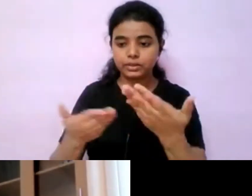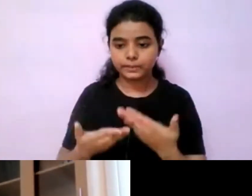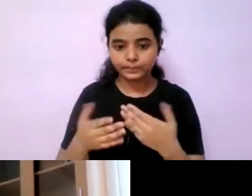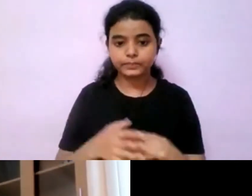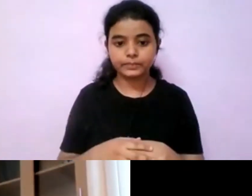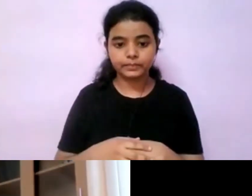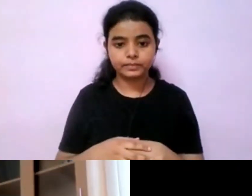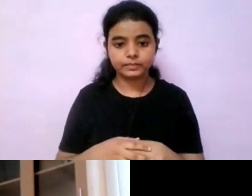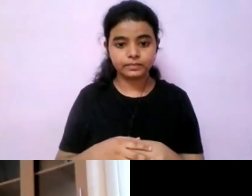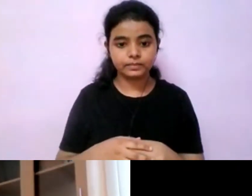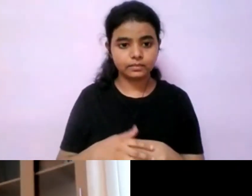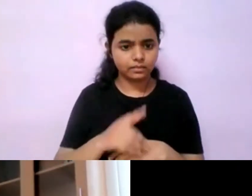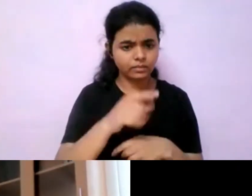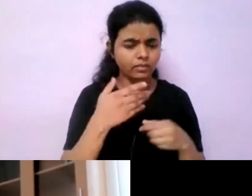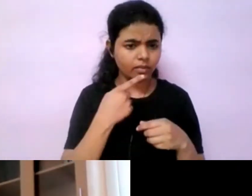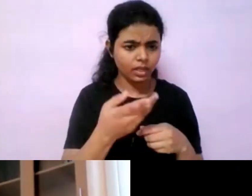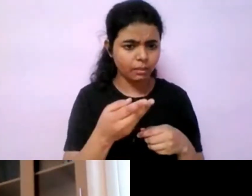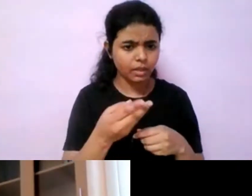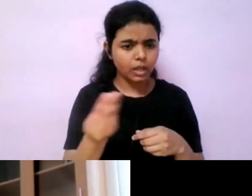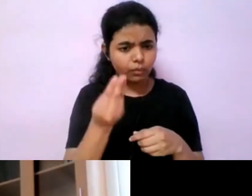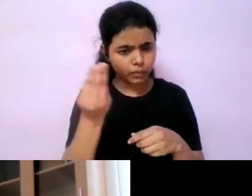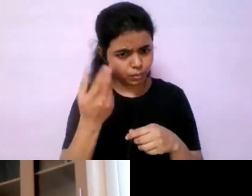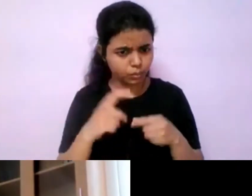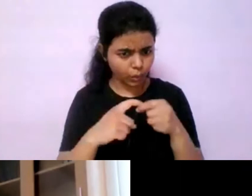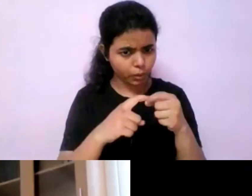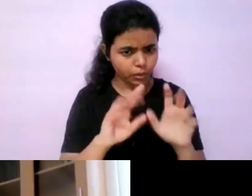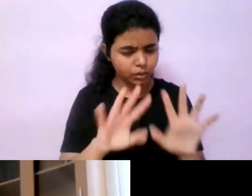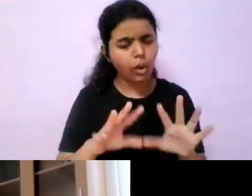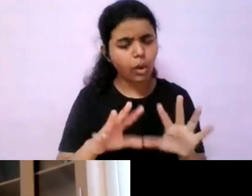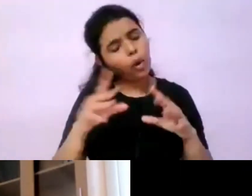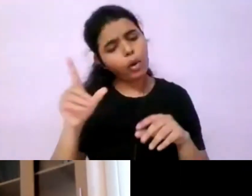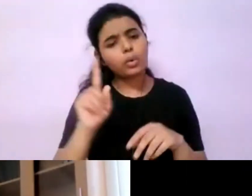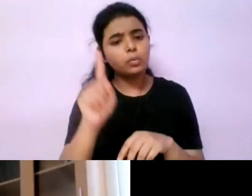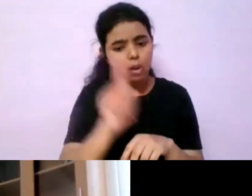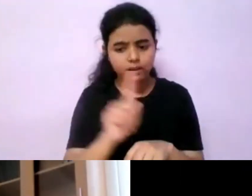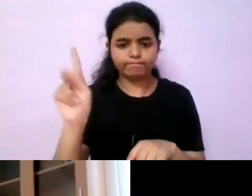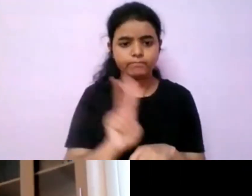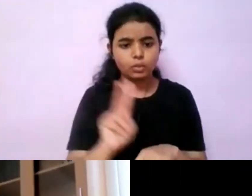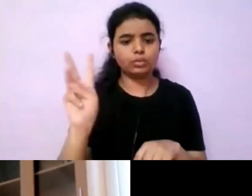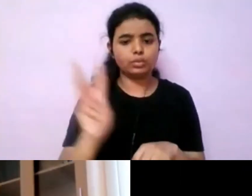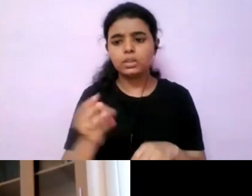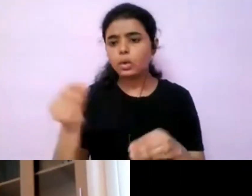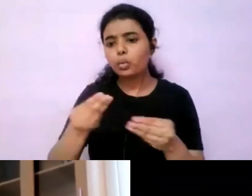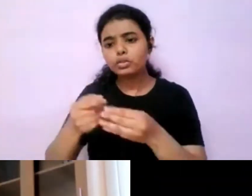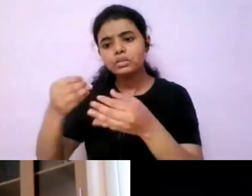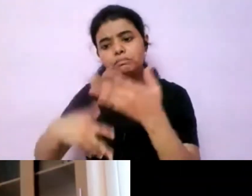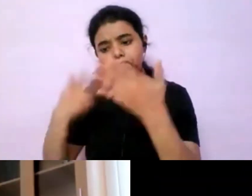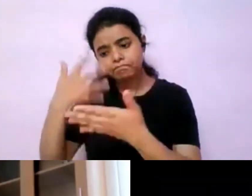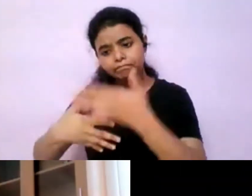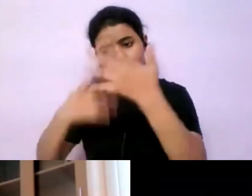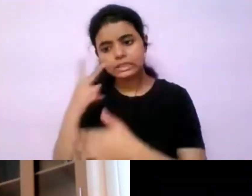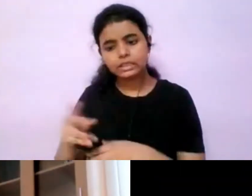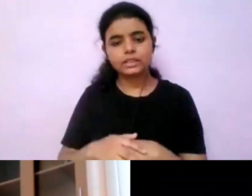Would you like to take a few questions at a time, Professor Watson, or should we go one by one? Because there are already some questions in the chat box. I